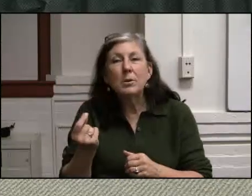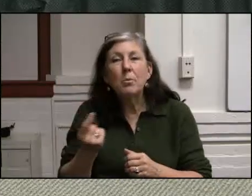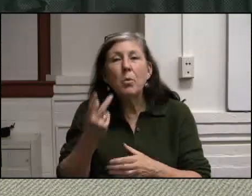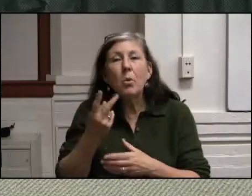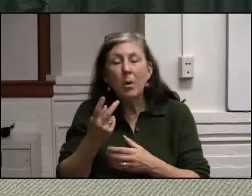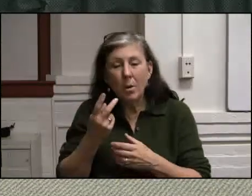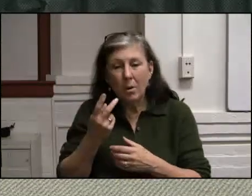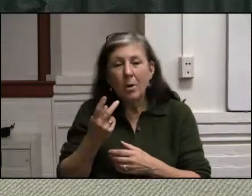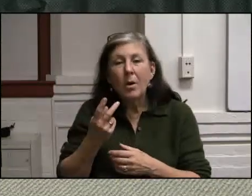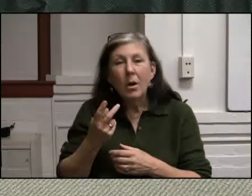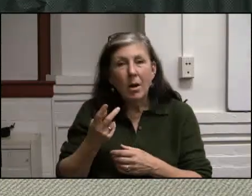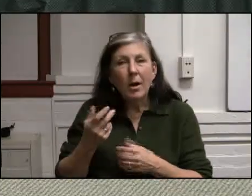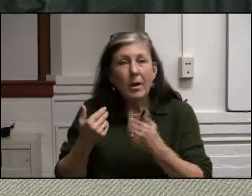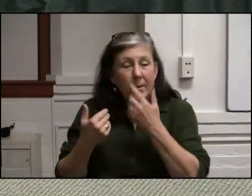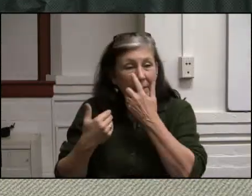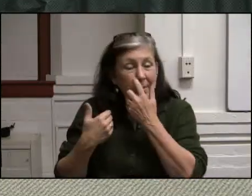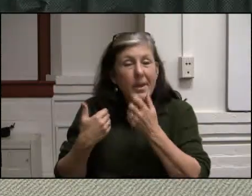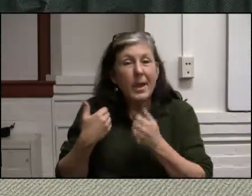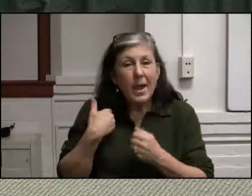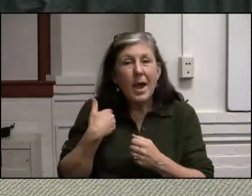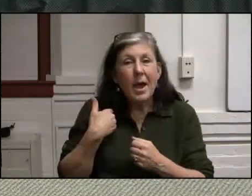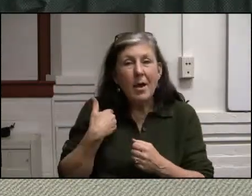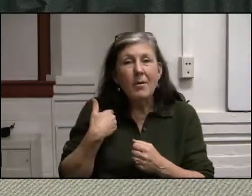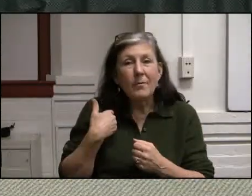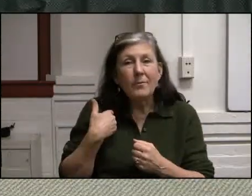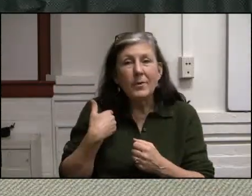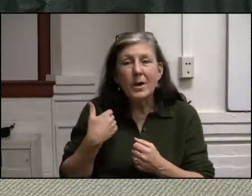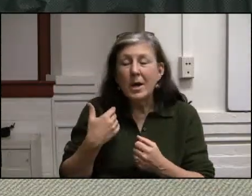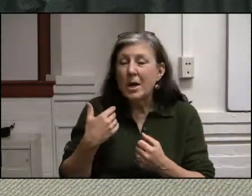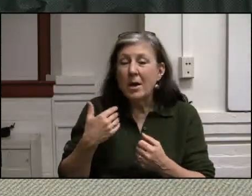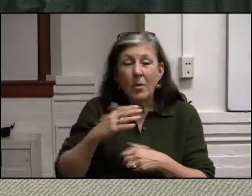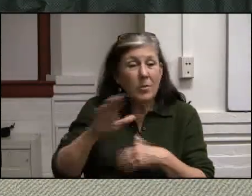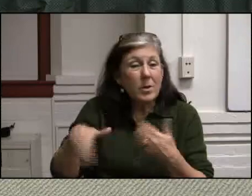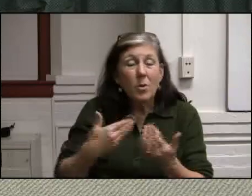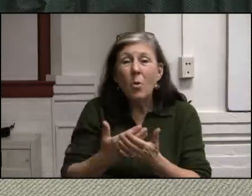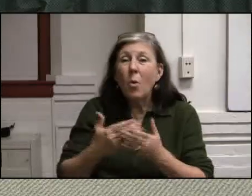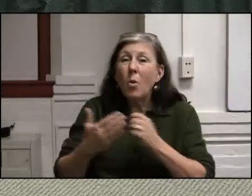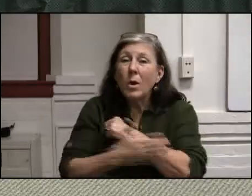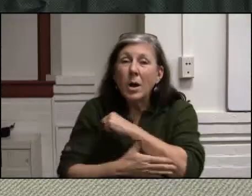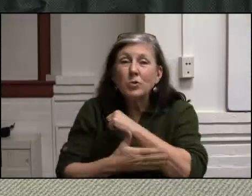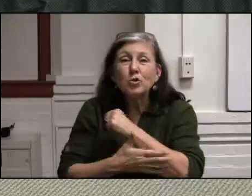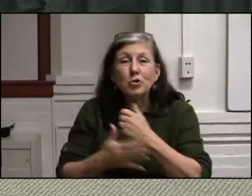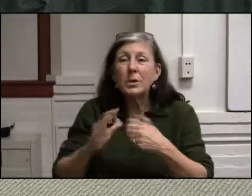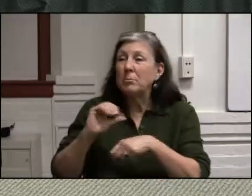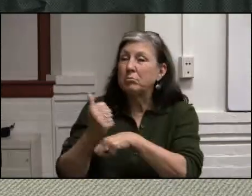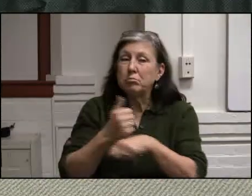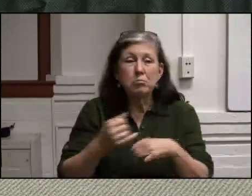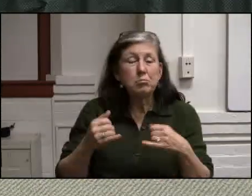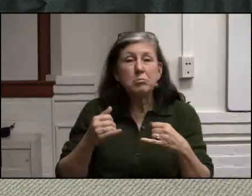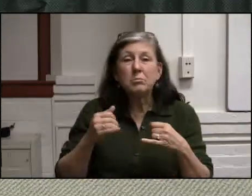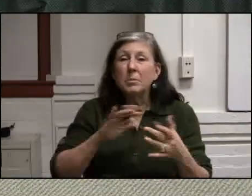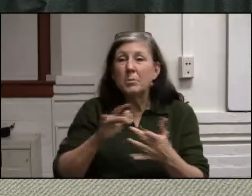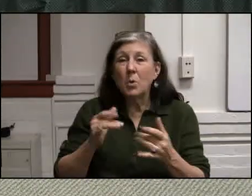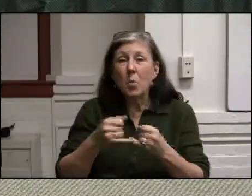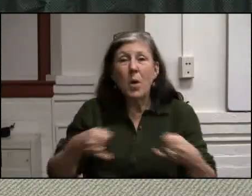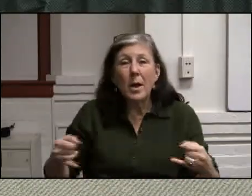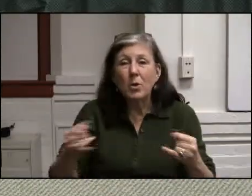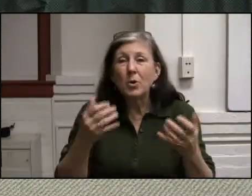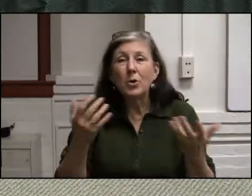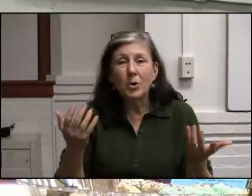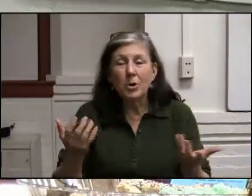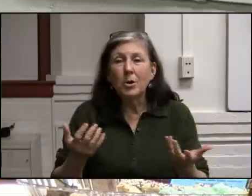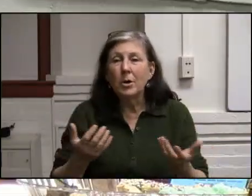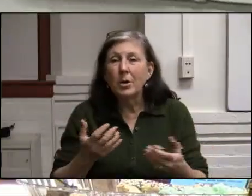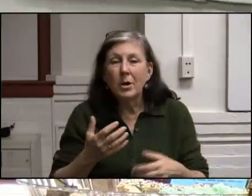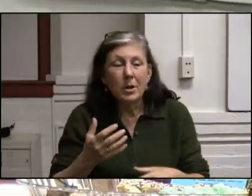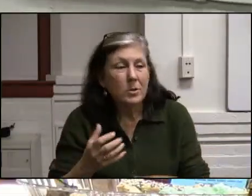nation, and they have lots of rural areas in Korea. The entire nation is wired, and the effect on the economy is really astonishing. There's